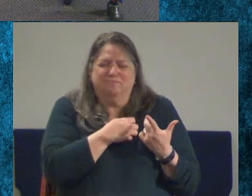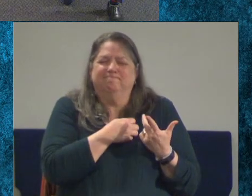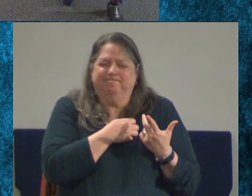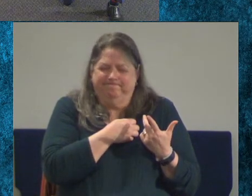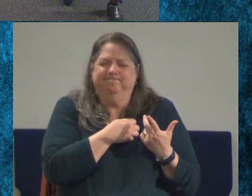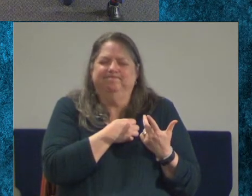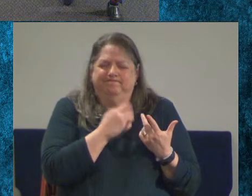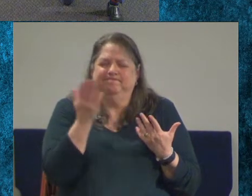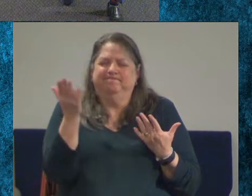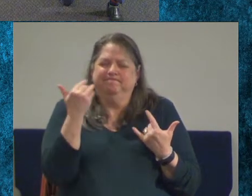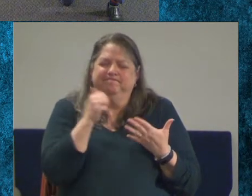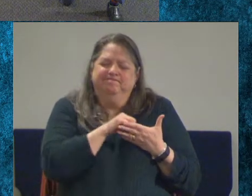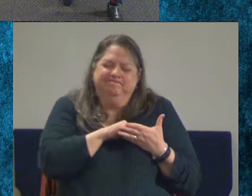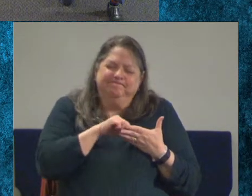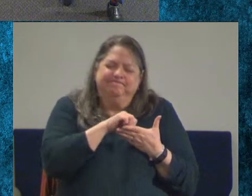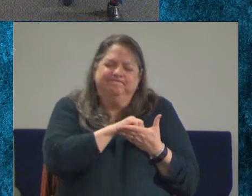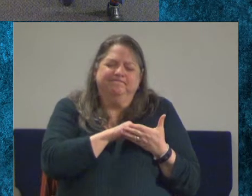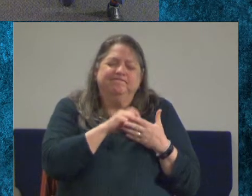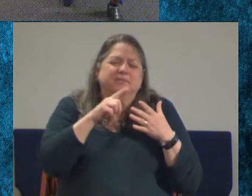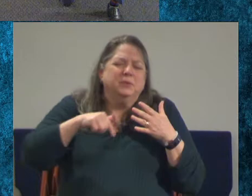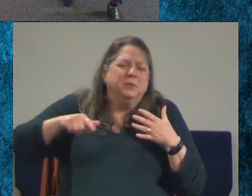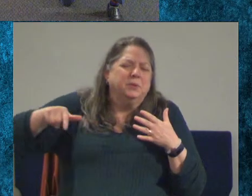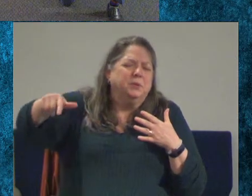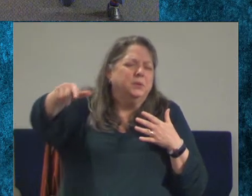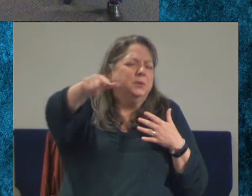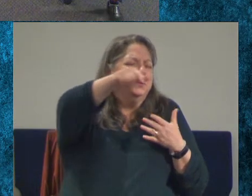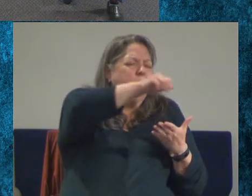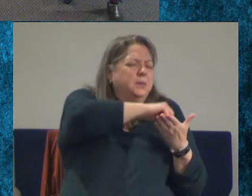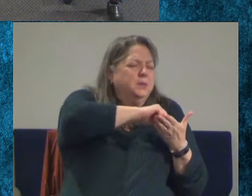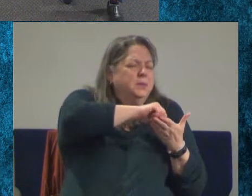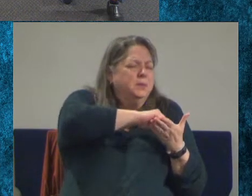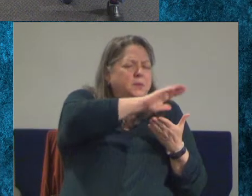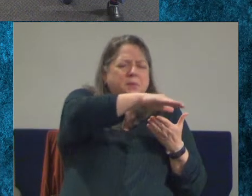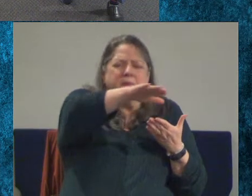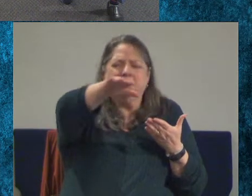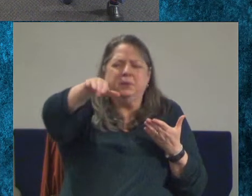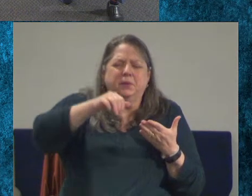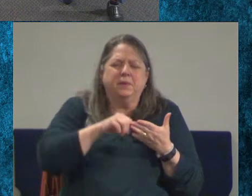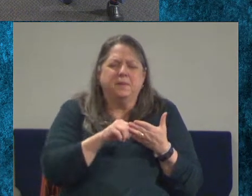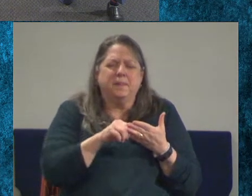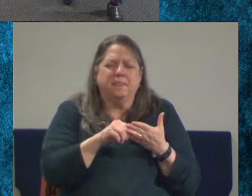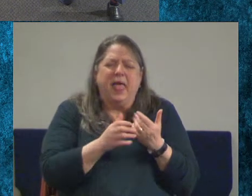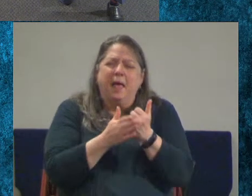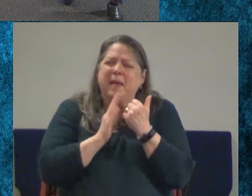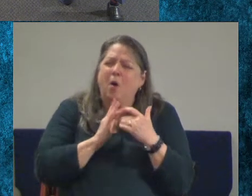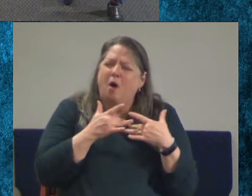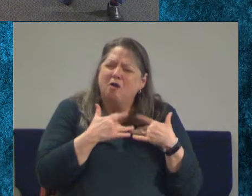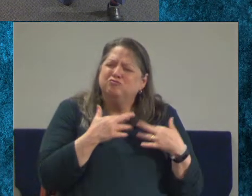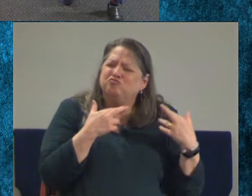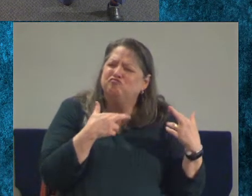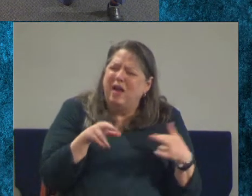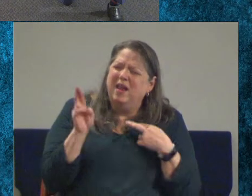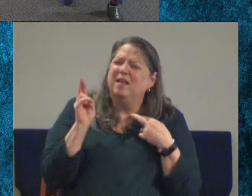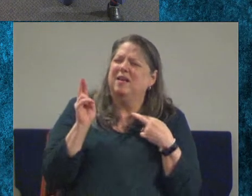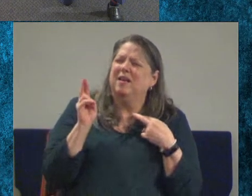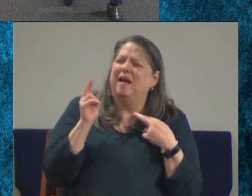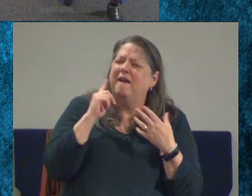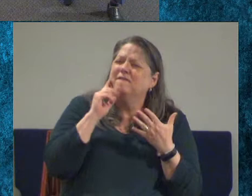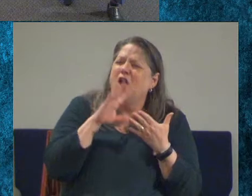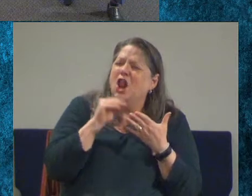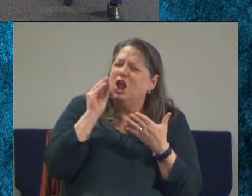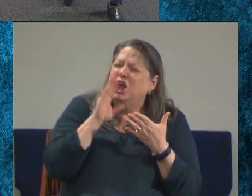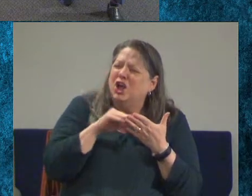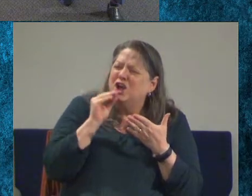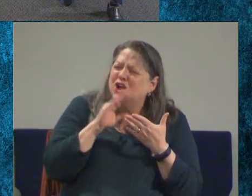to bring cleansing even within this sanctuary this morning. And we pray that you would prepare our hearts, even now, dear God, for the hearing of your